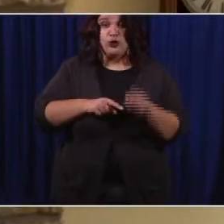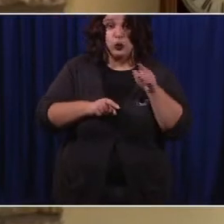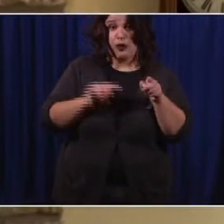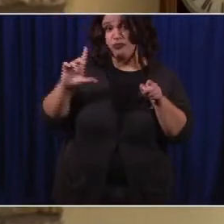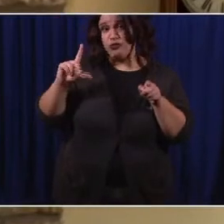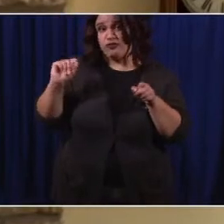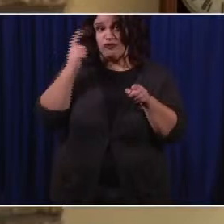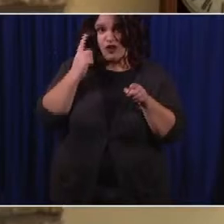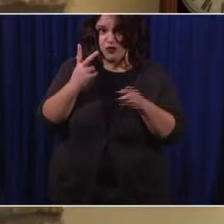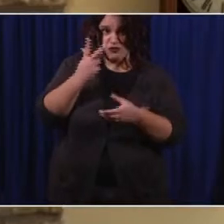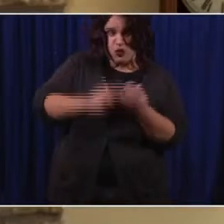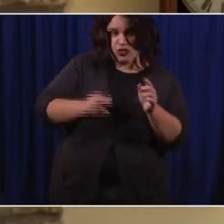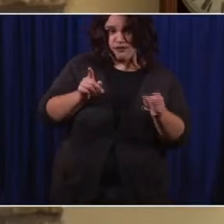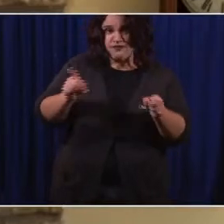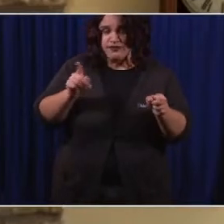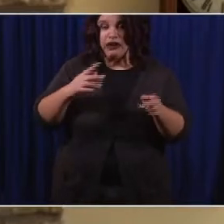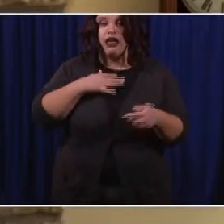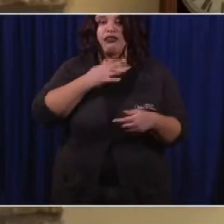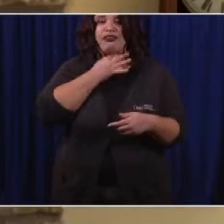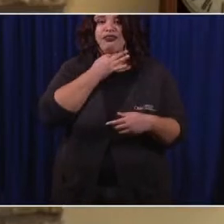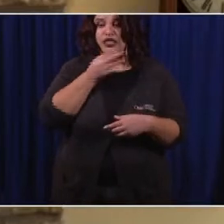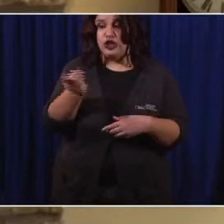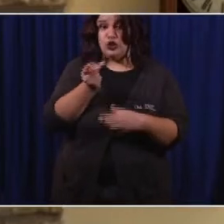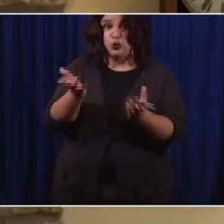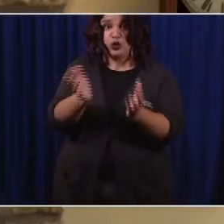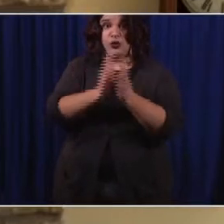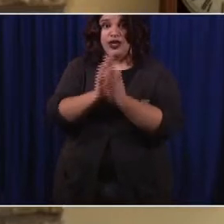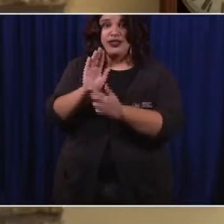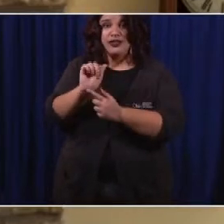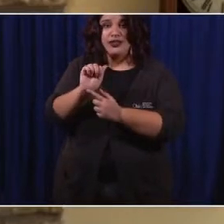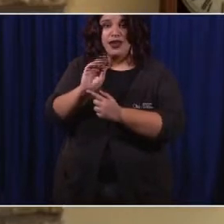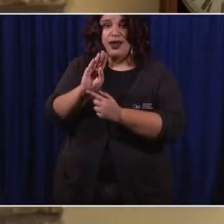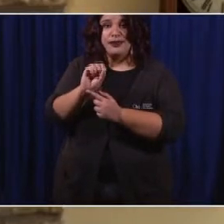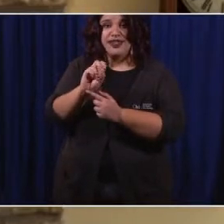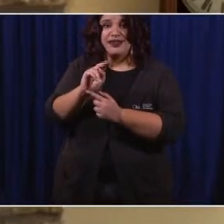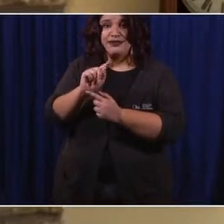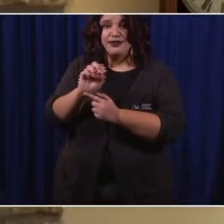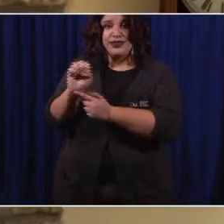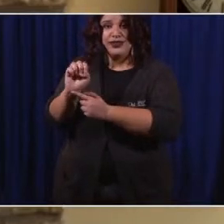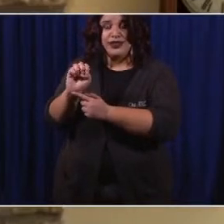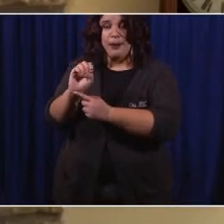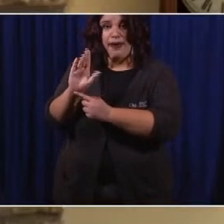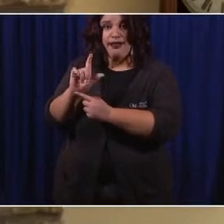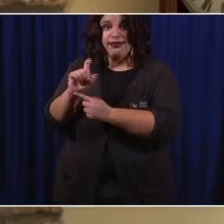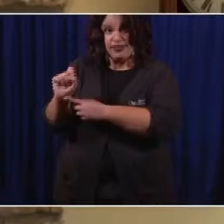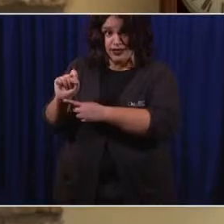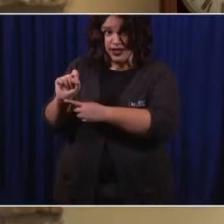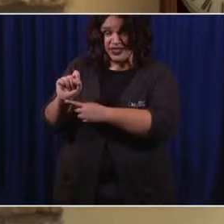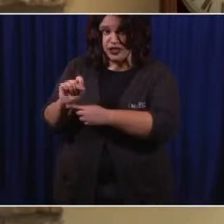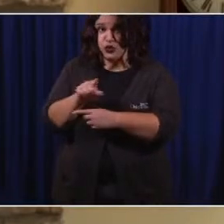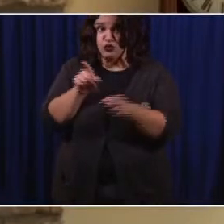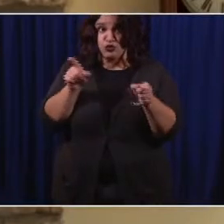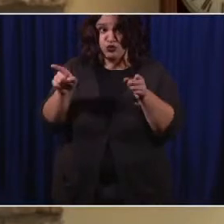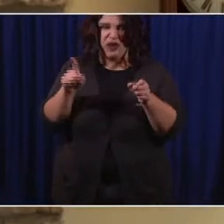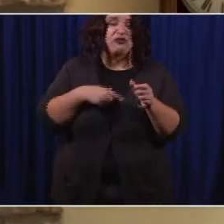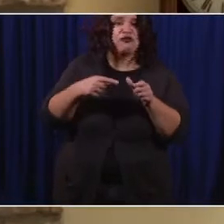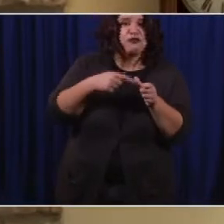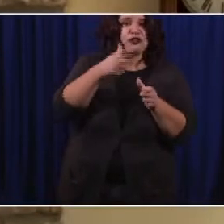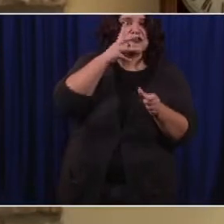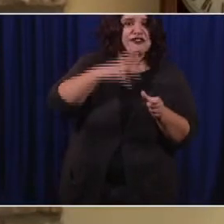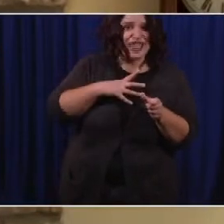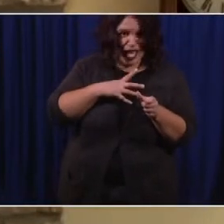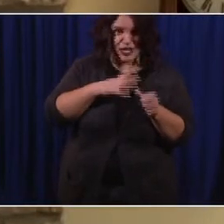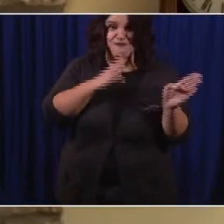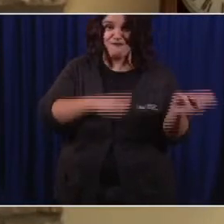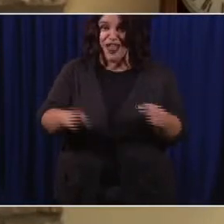Have both of you requested absentee ballots? Is that how you plan to vote? Does the First Lady plan to vote that way? Well, I've not asked the